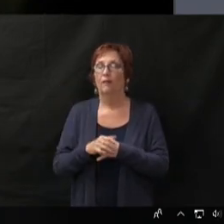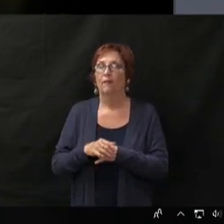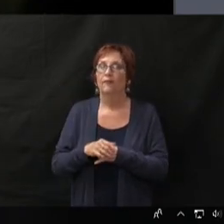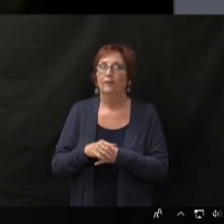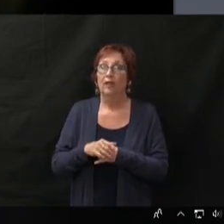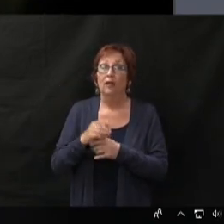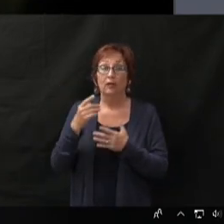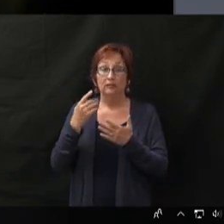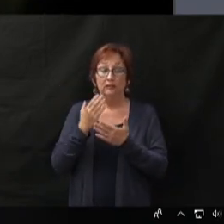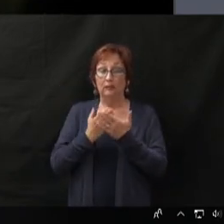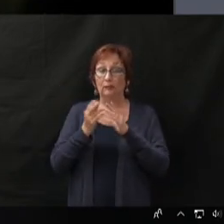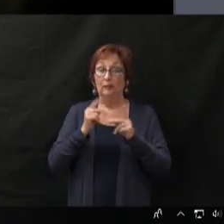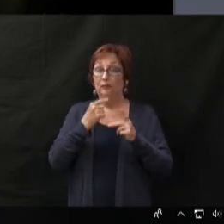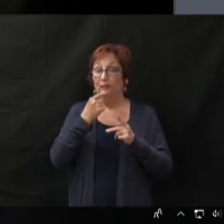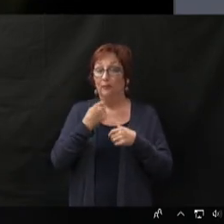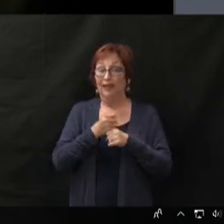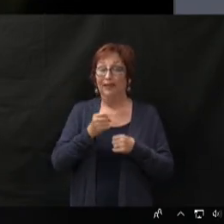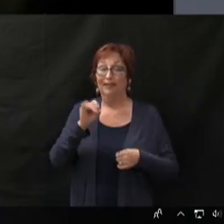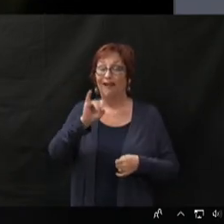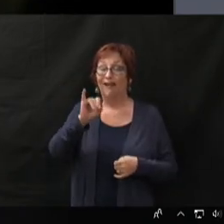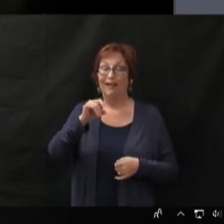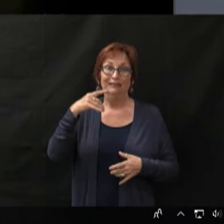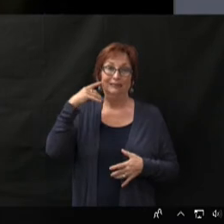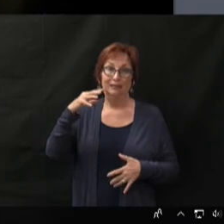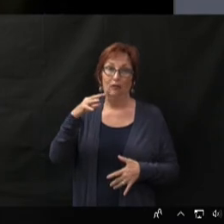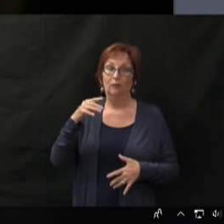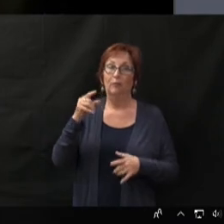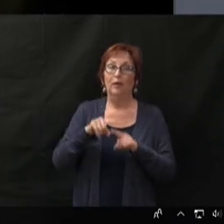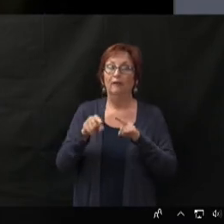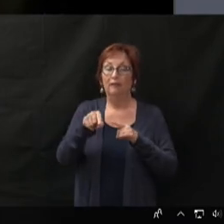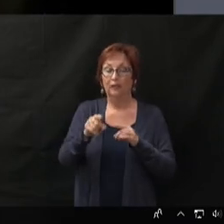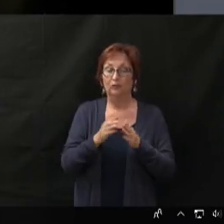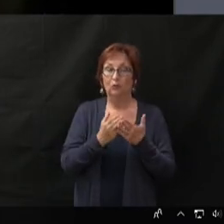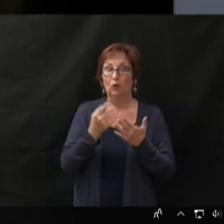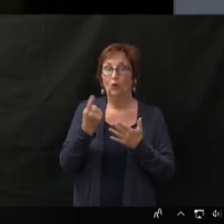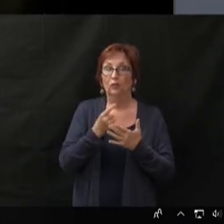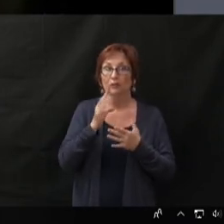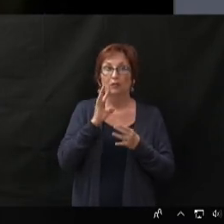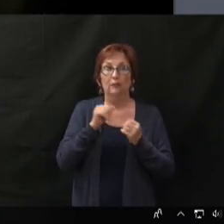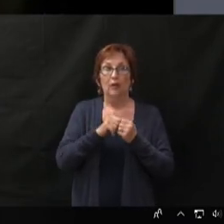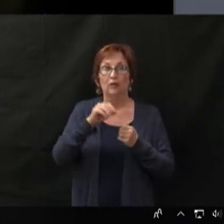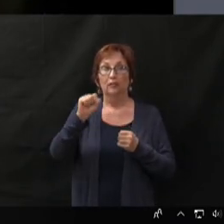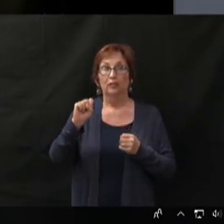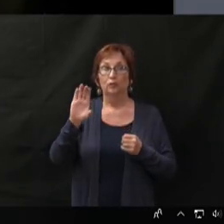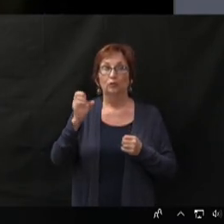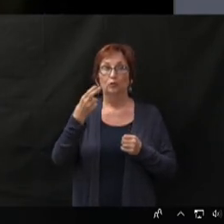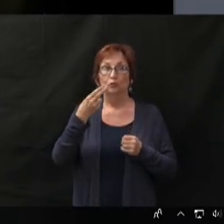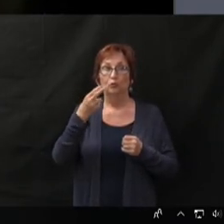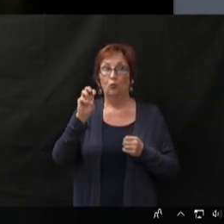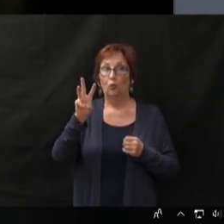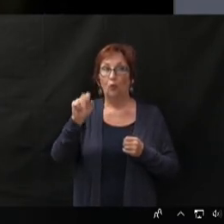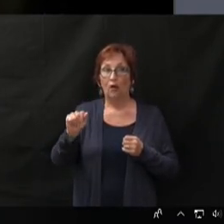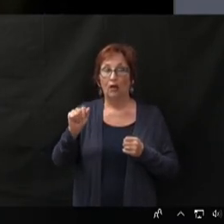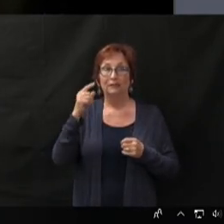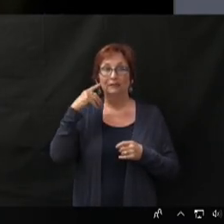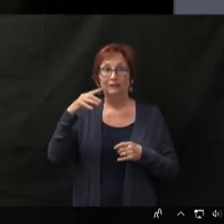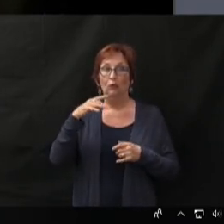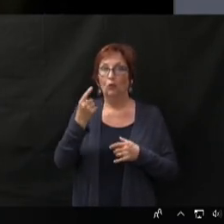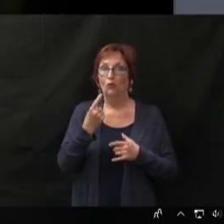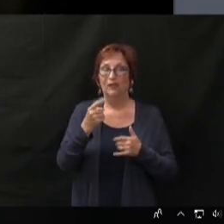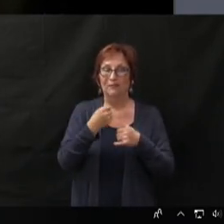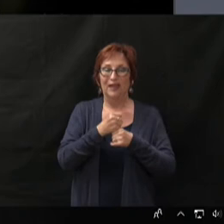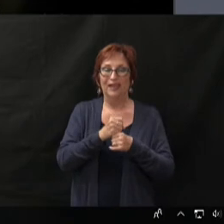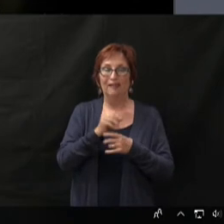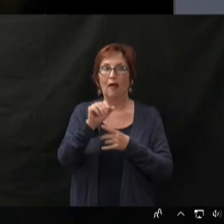I sound there. So this book only talks about the schwa vowel sound making the sound. I